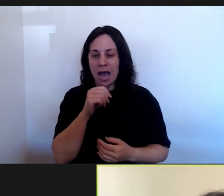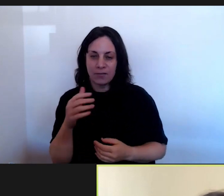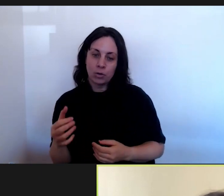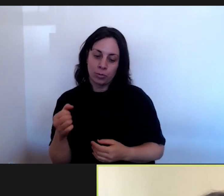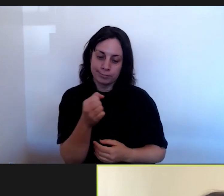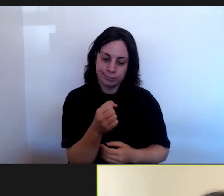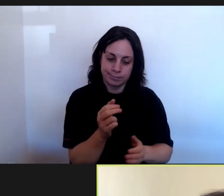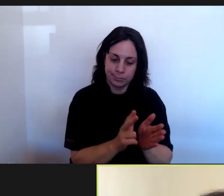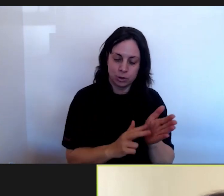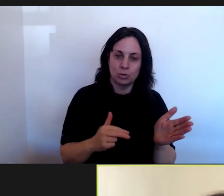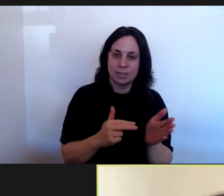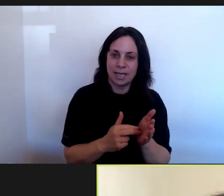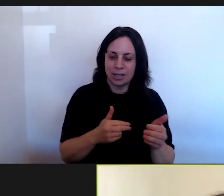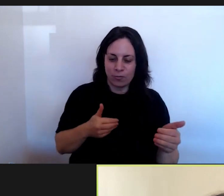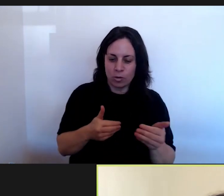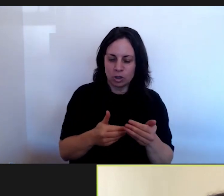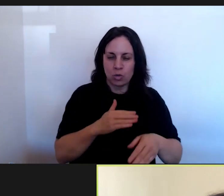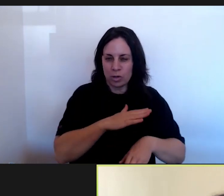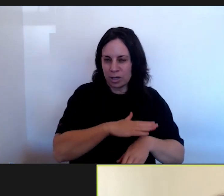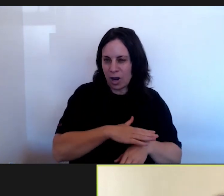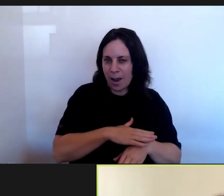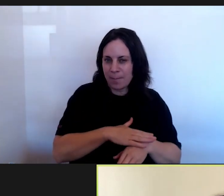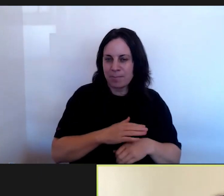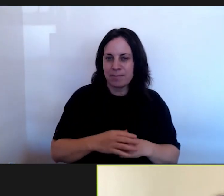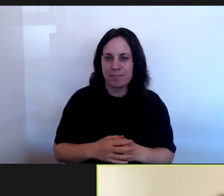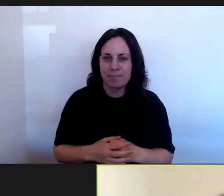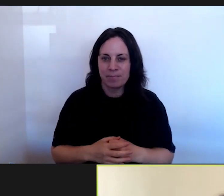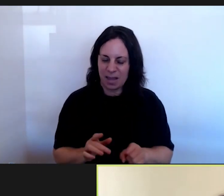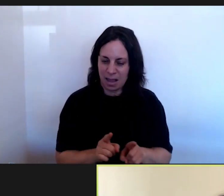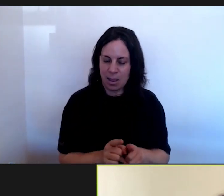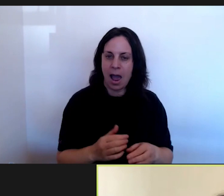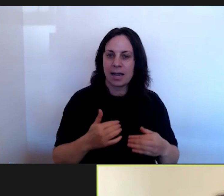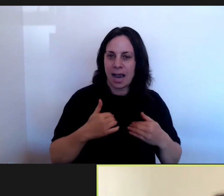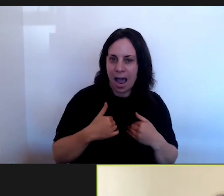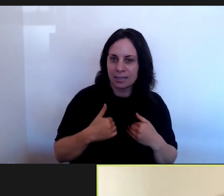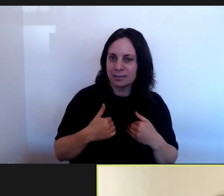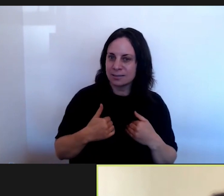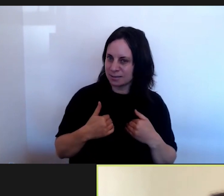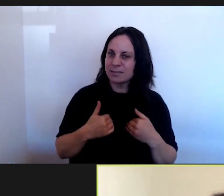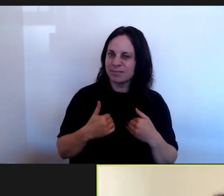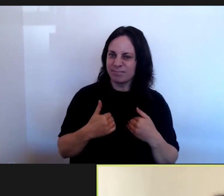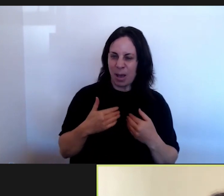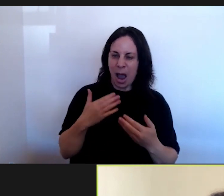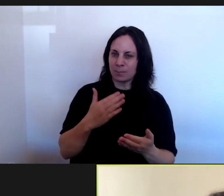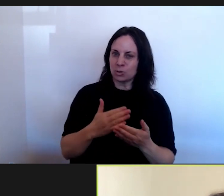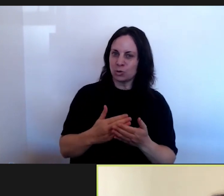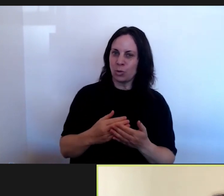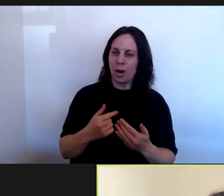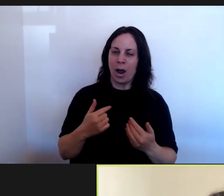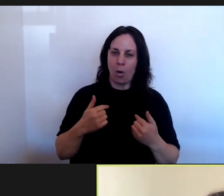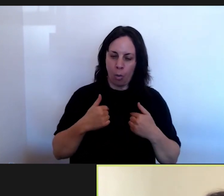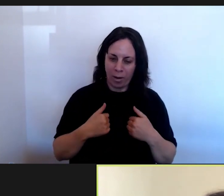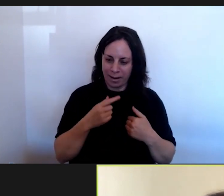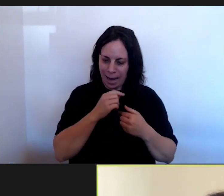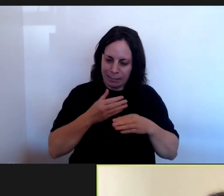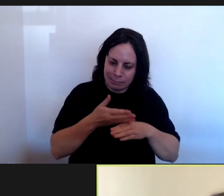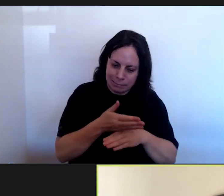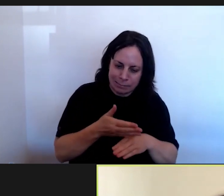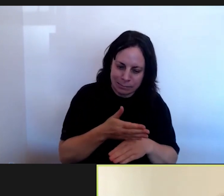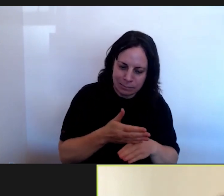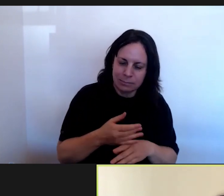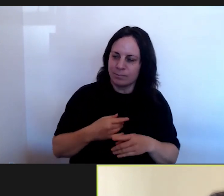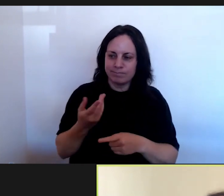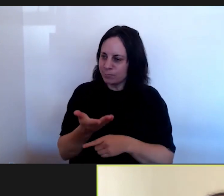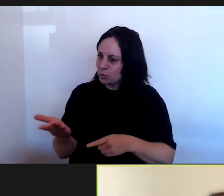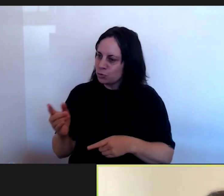are, I dare you, I do not think you will be able to do what we do. And I have a huge amount of respect for those refugees who have